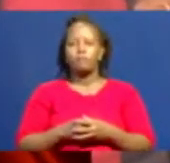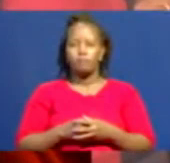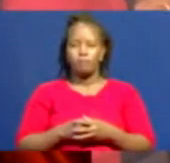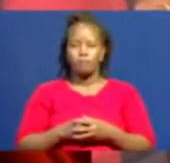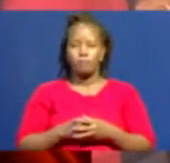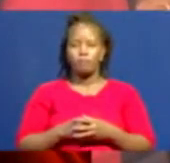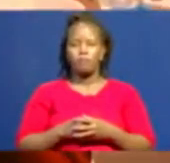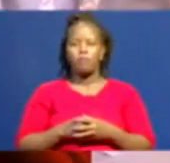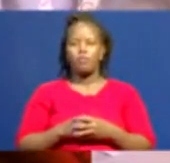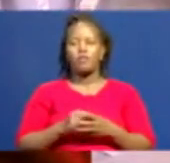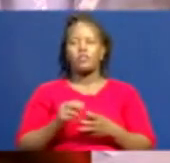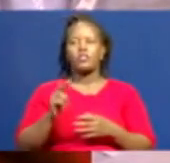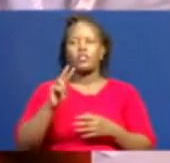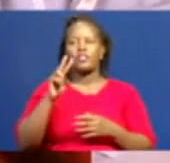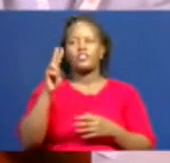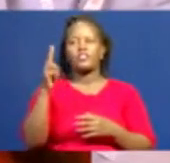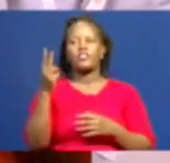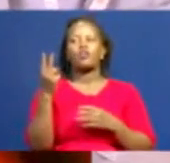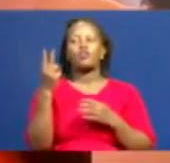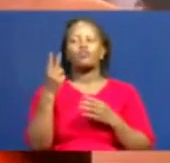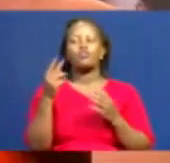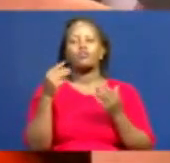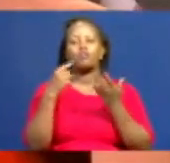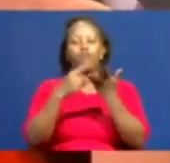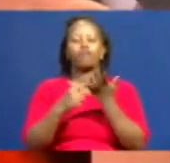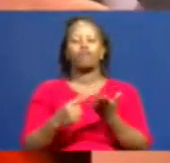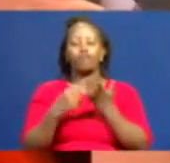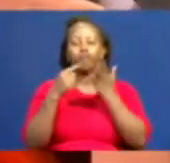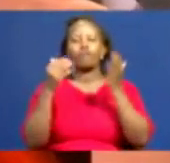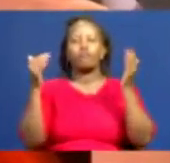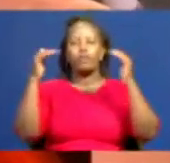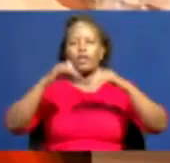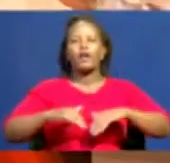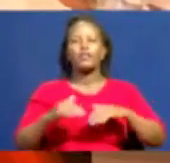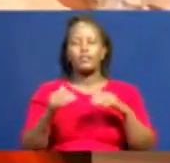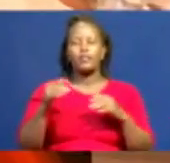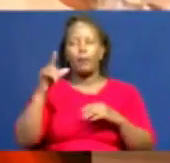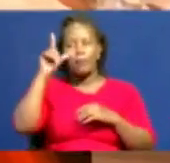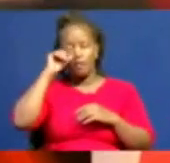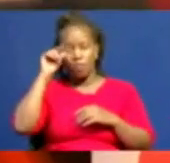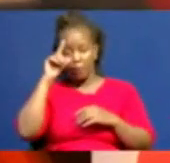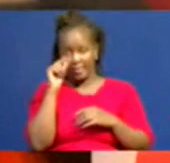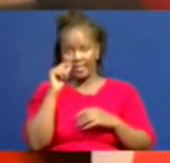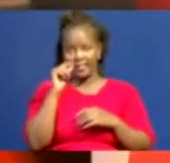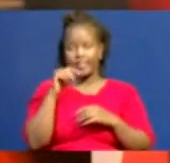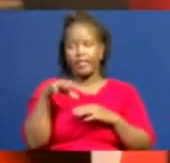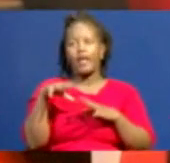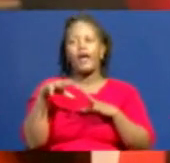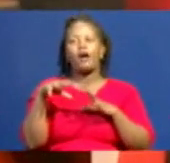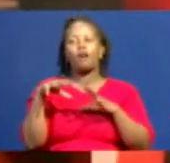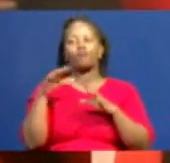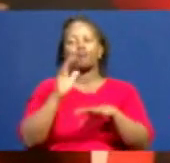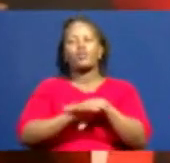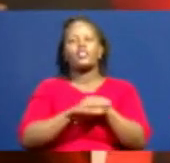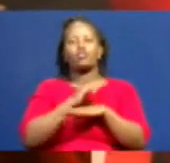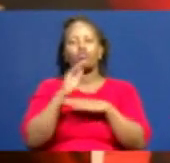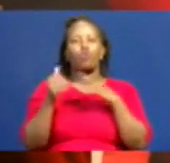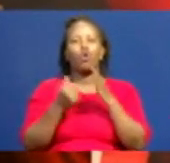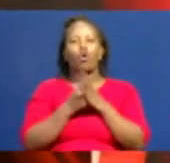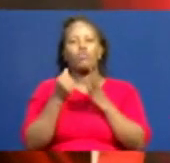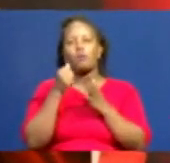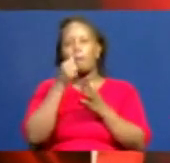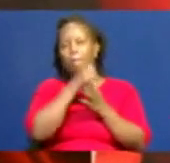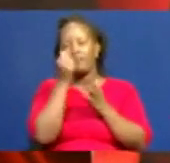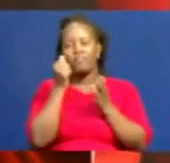At the second Procurement and Supply Chain Dialogue Forum held at a Mombasa hotel, the adoption of private cellular network-based